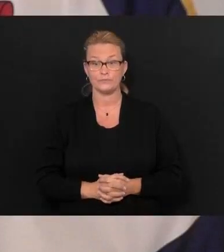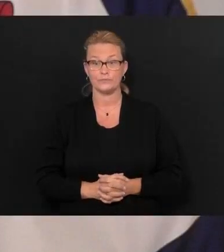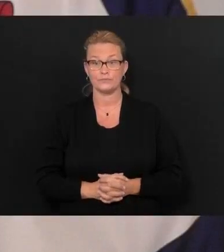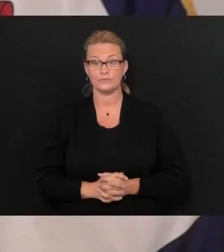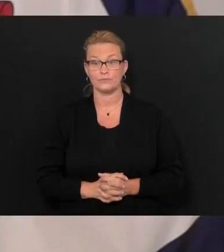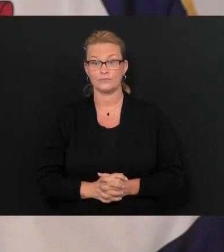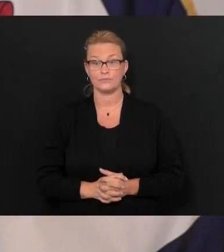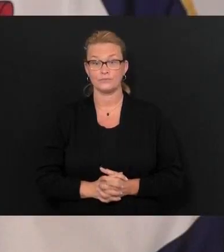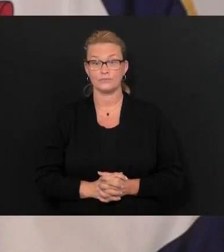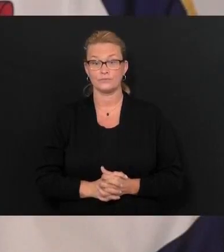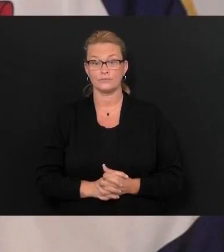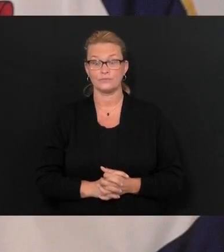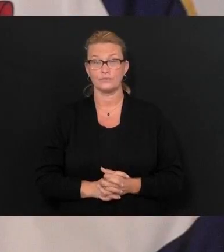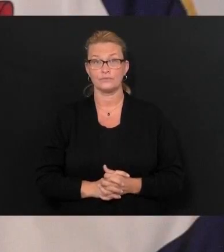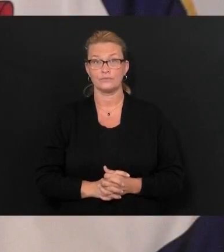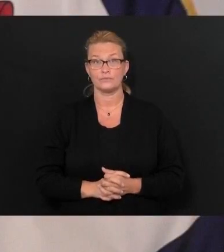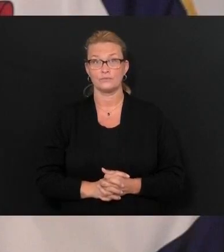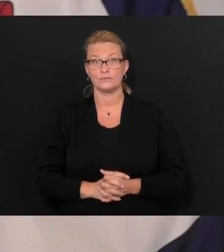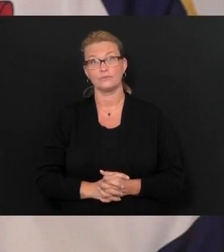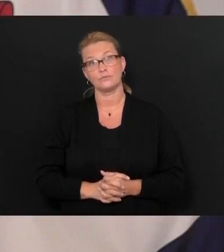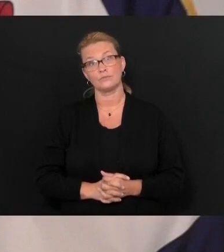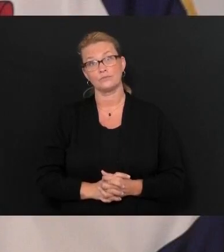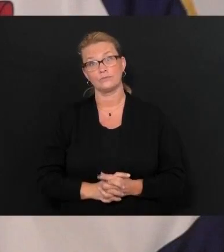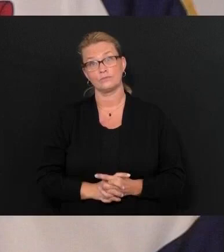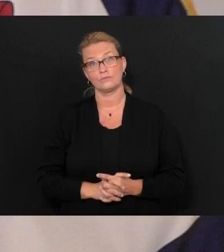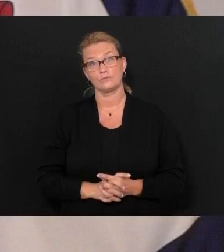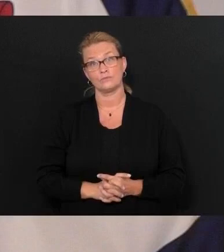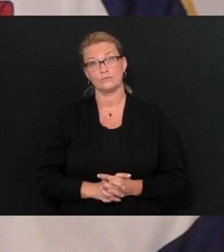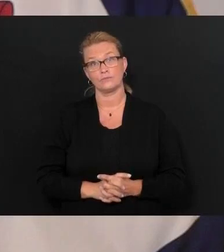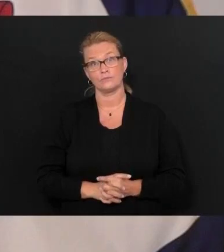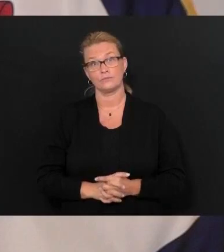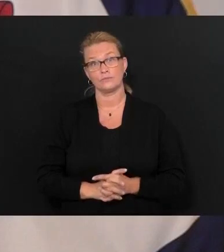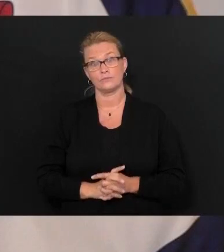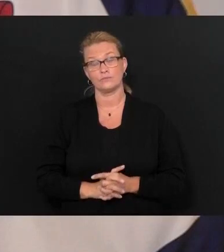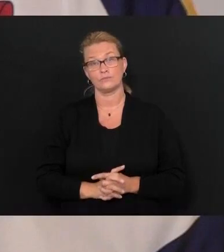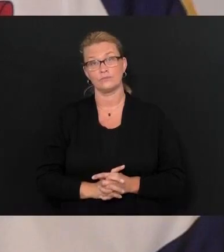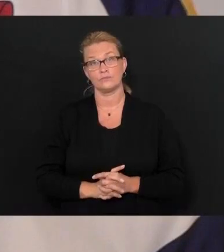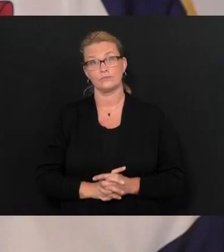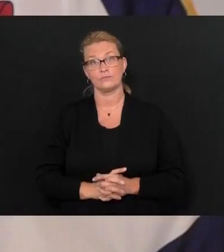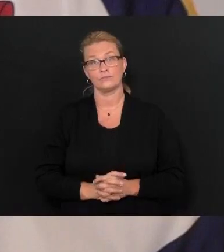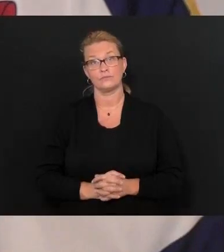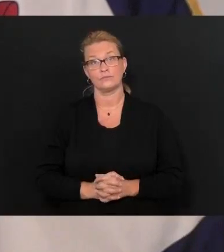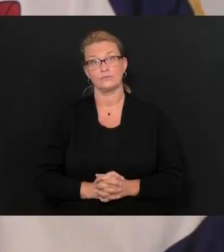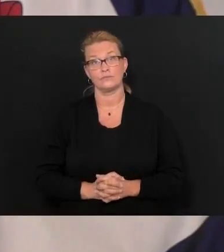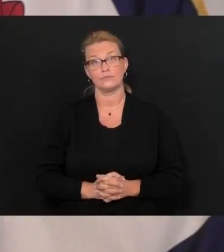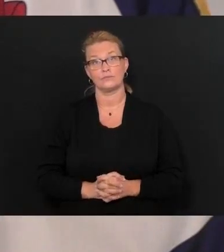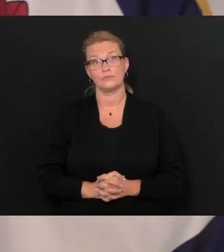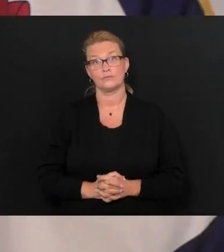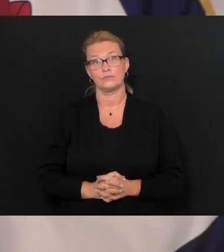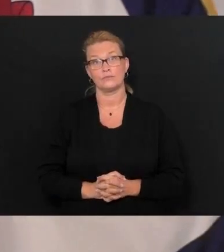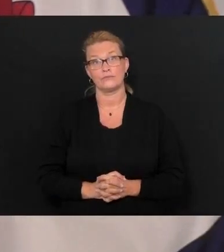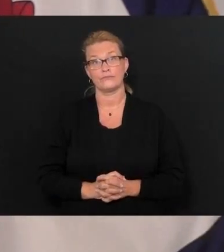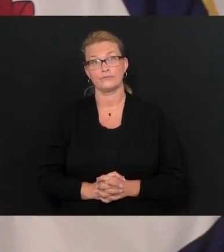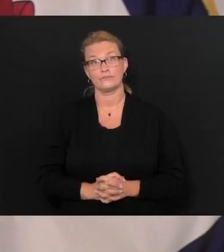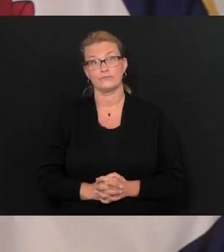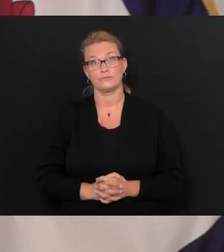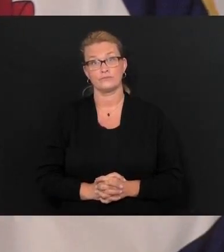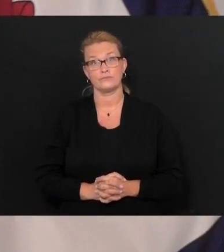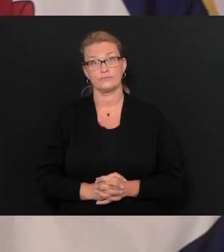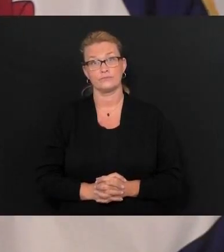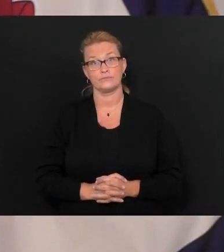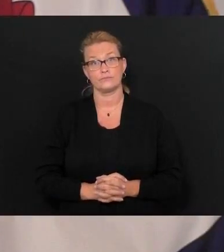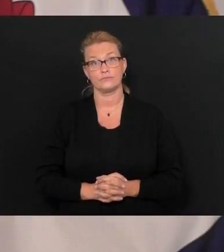before I go a whole lot further just in this, I want to tell you that we